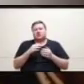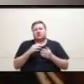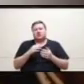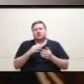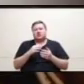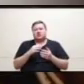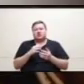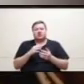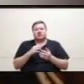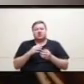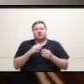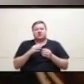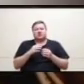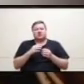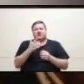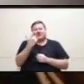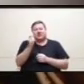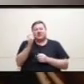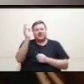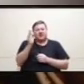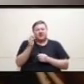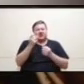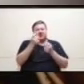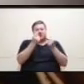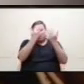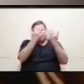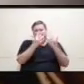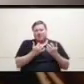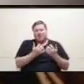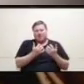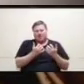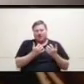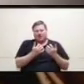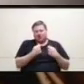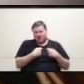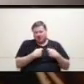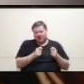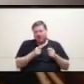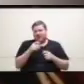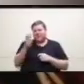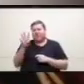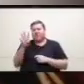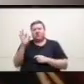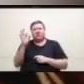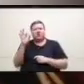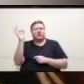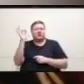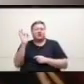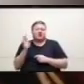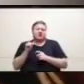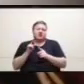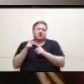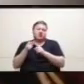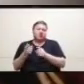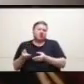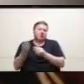led to the spending of 70% of your budget while only achieving 43% of your targets? Thank